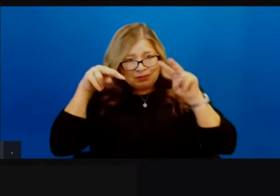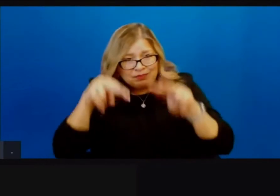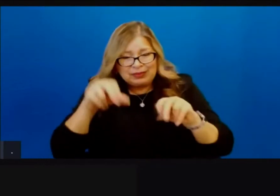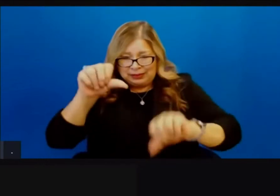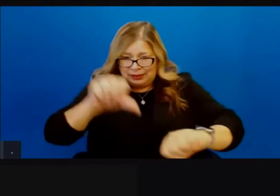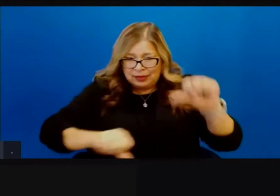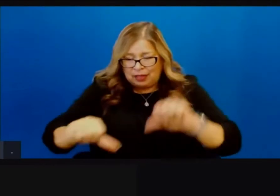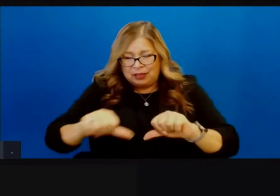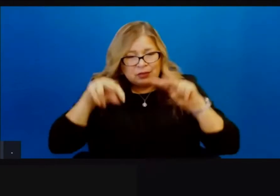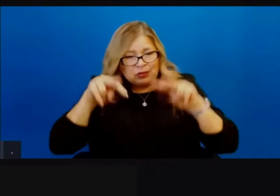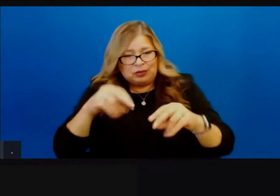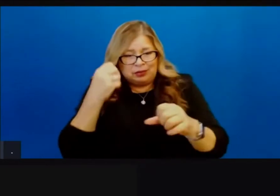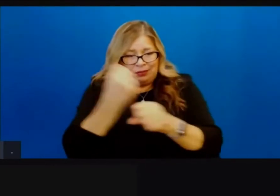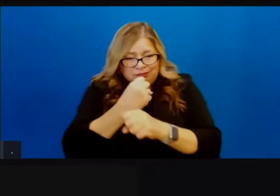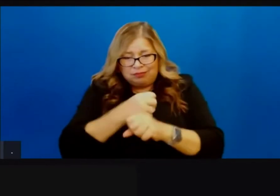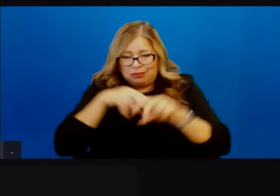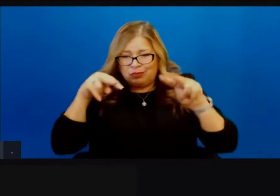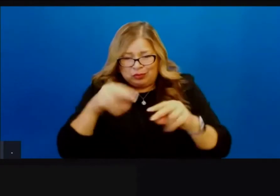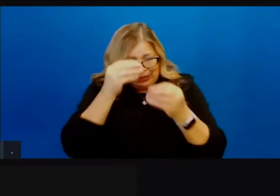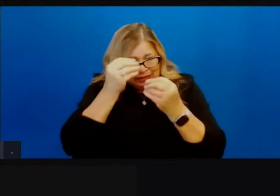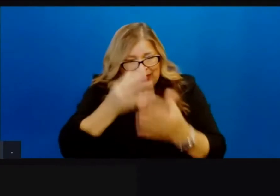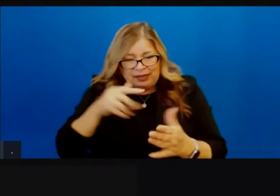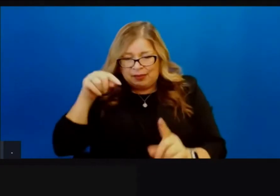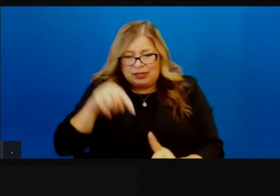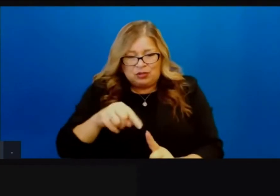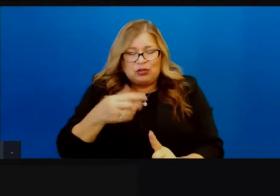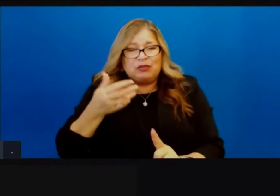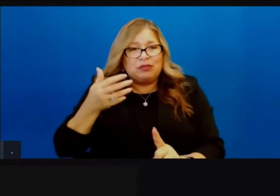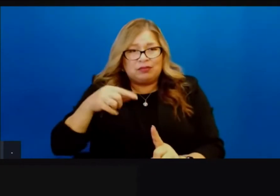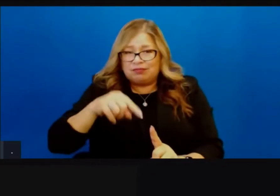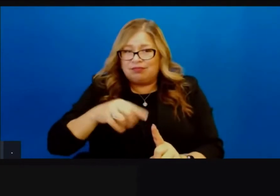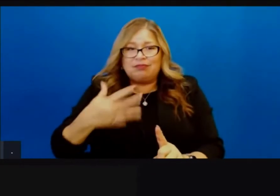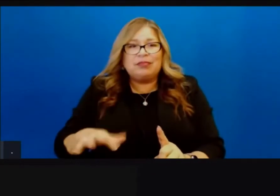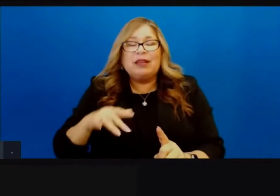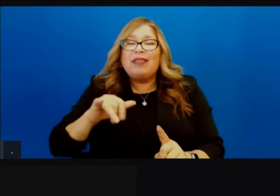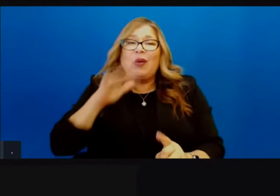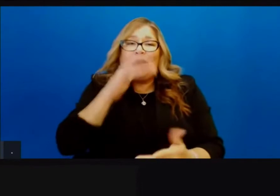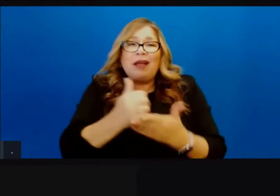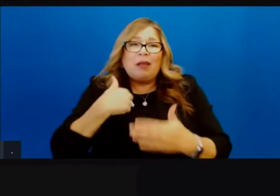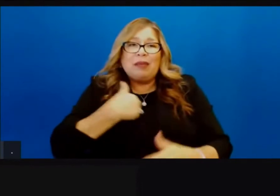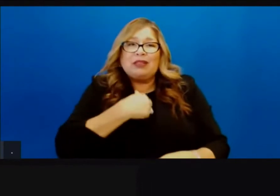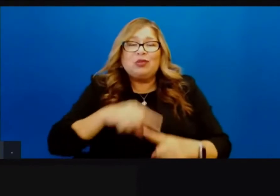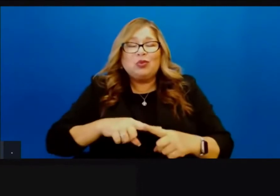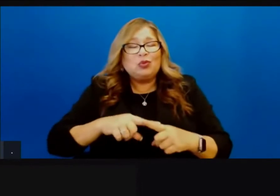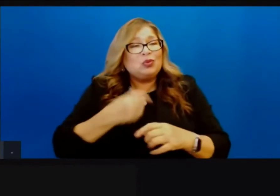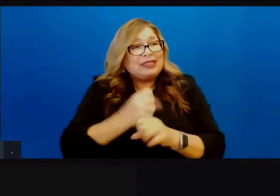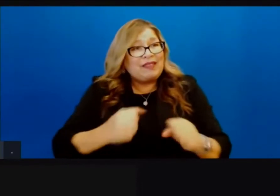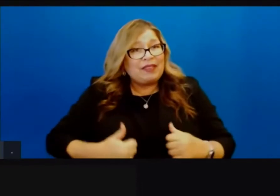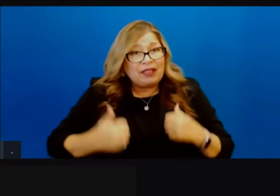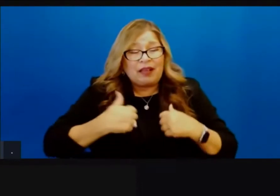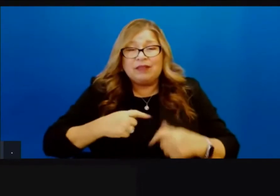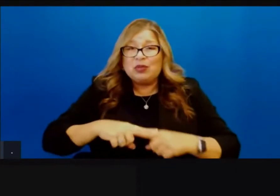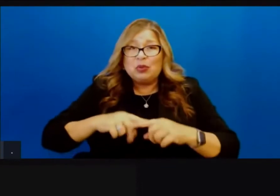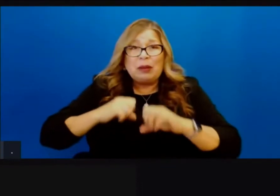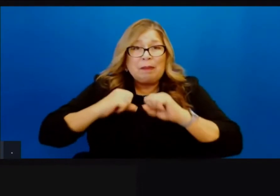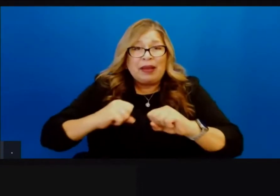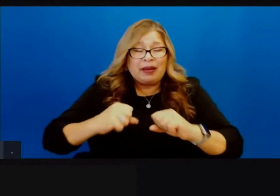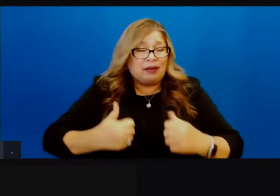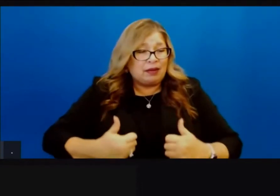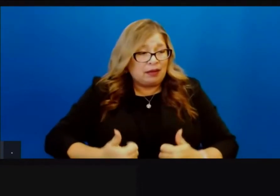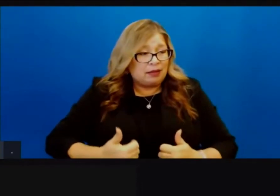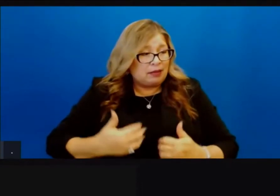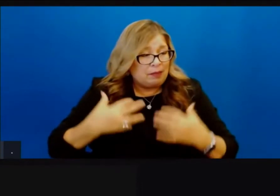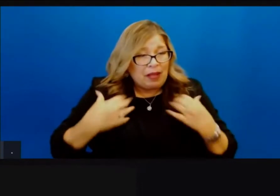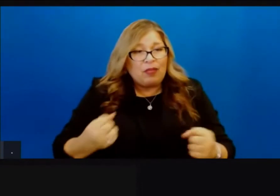and that will not just carry us through on saving lives and protecting health, but really keeping culture and